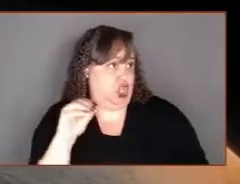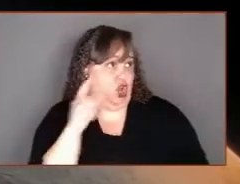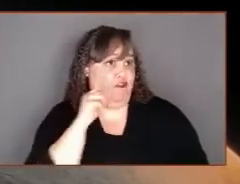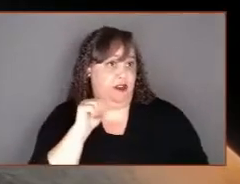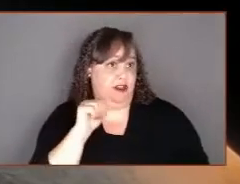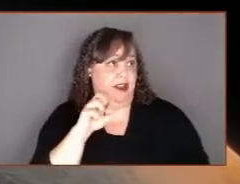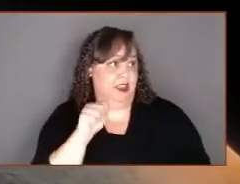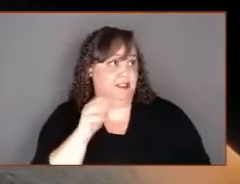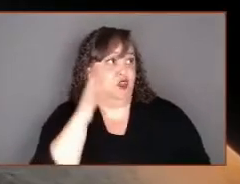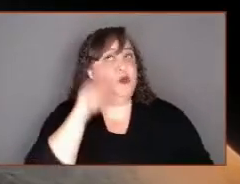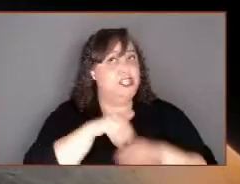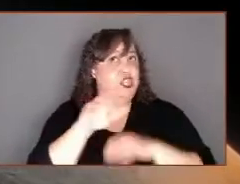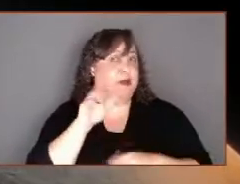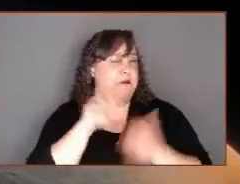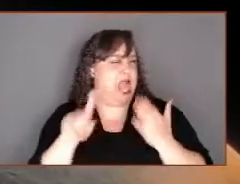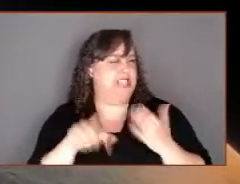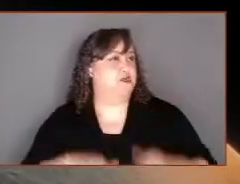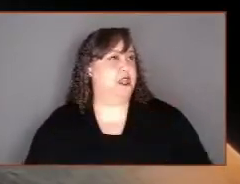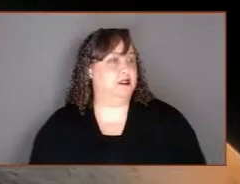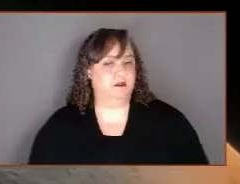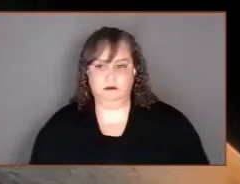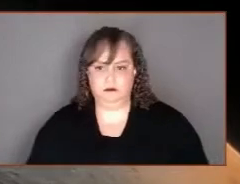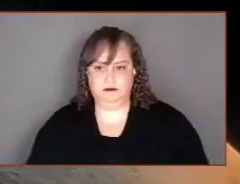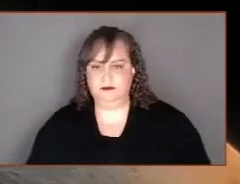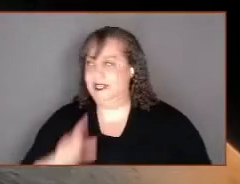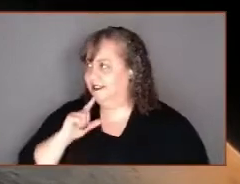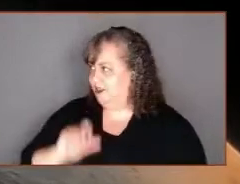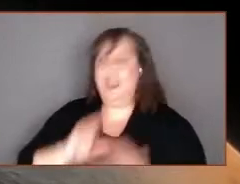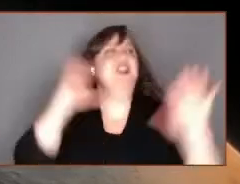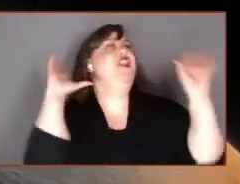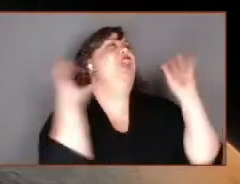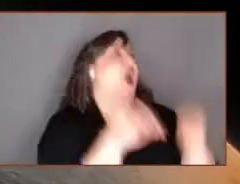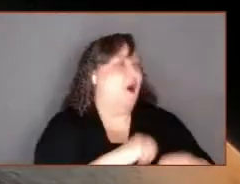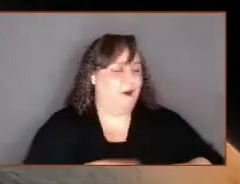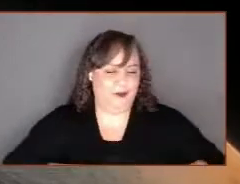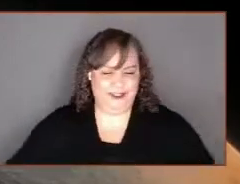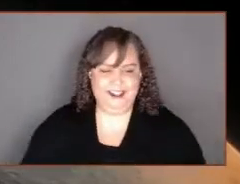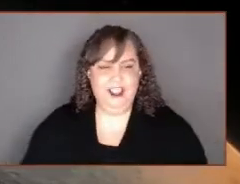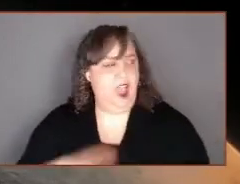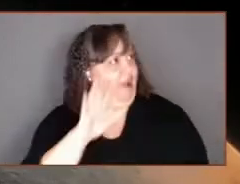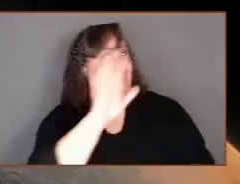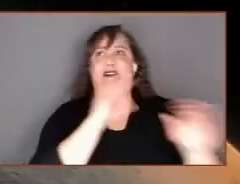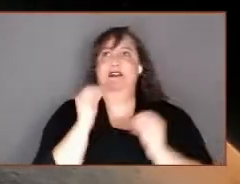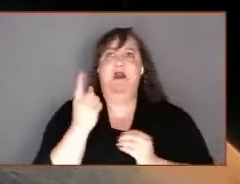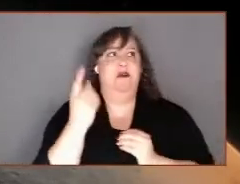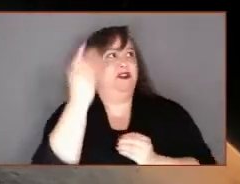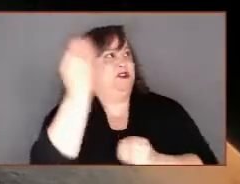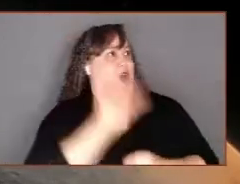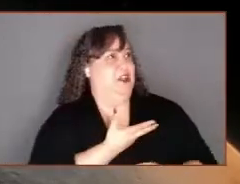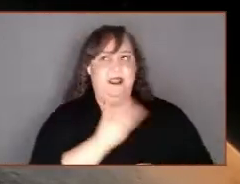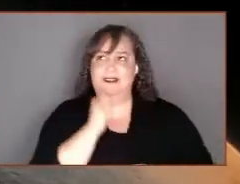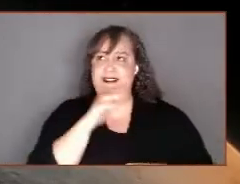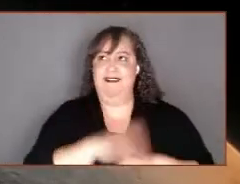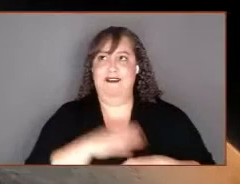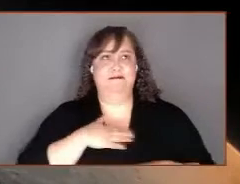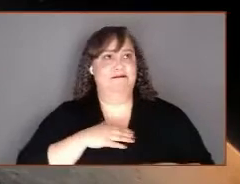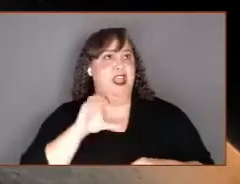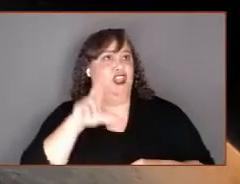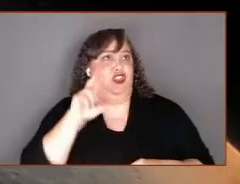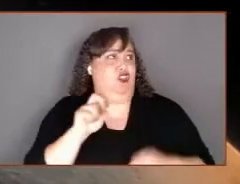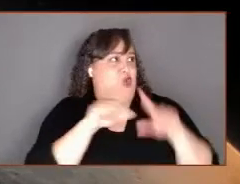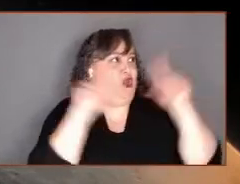week. Wait, seriously? No. Oh. I was like, no one told me. It's not on my cue cards here. Well, have you burned